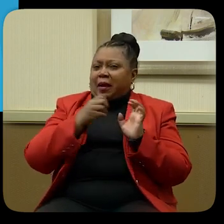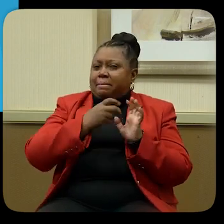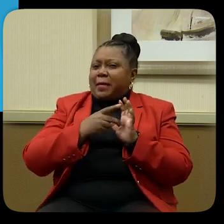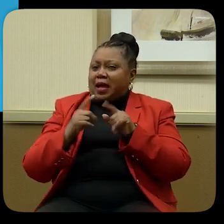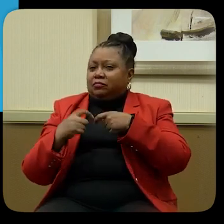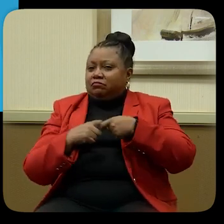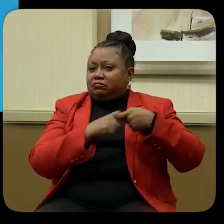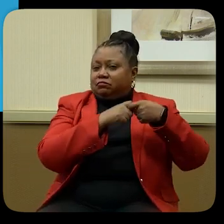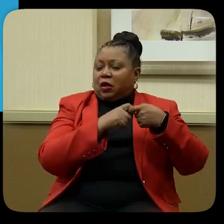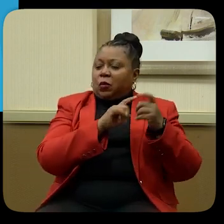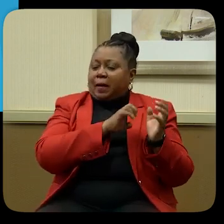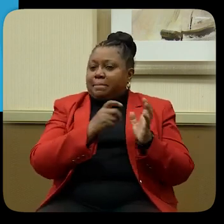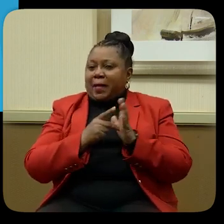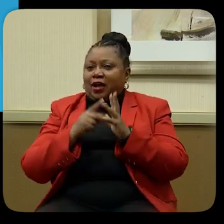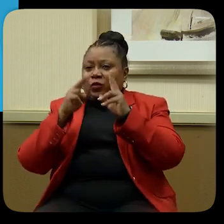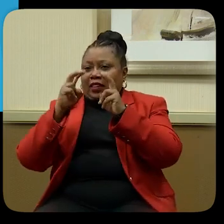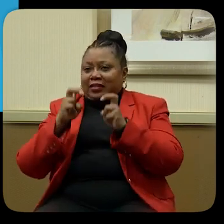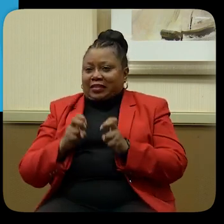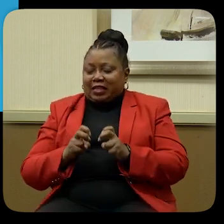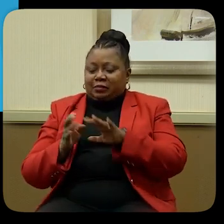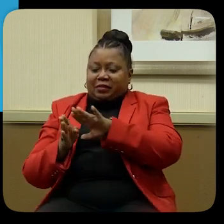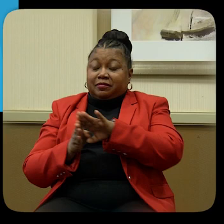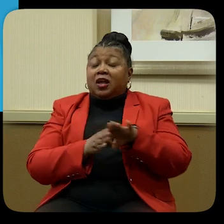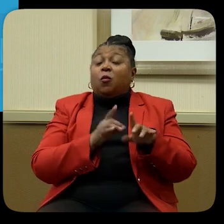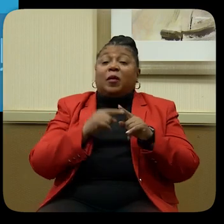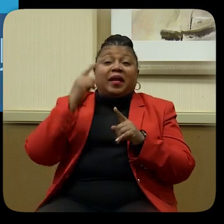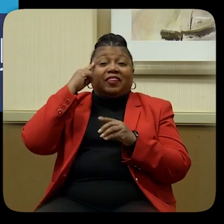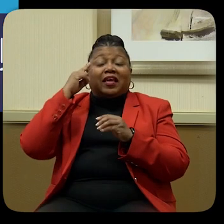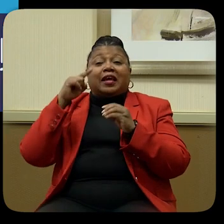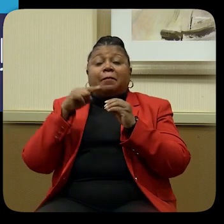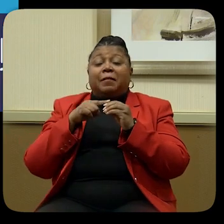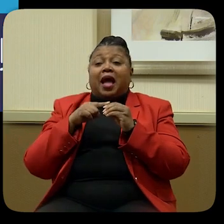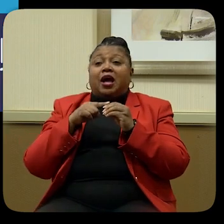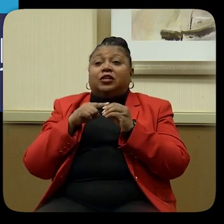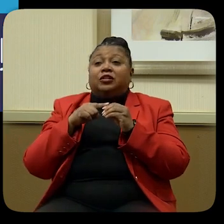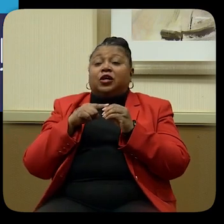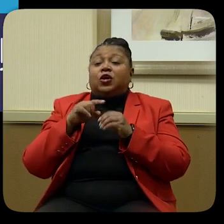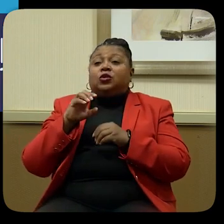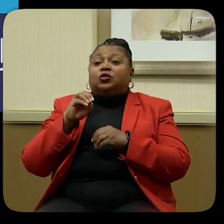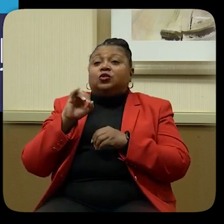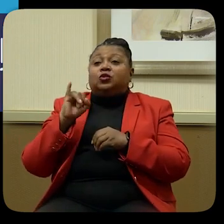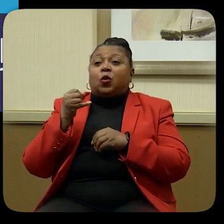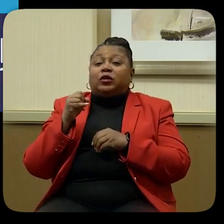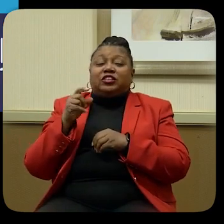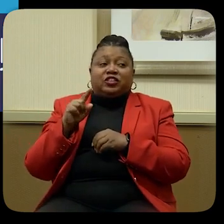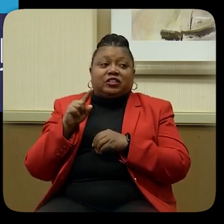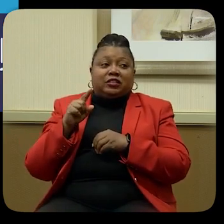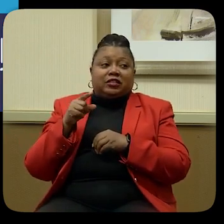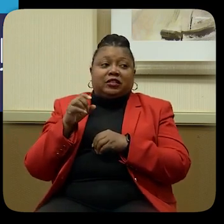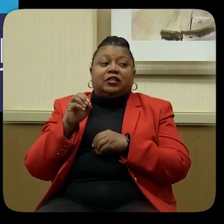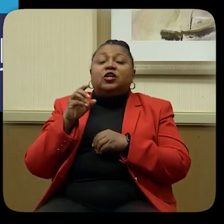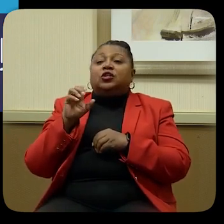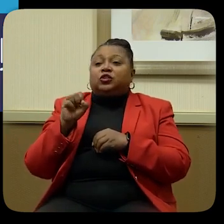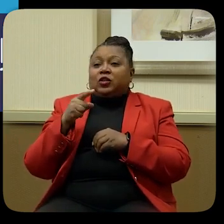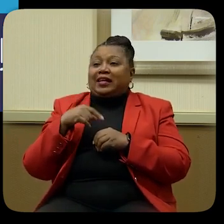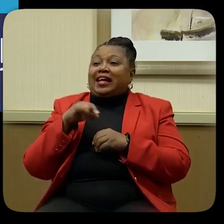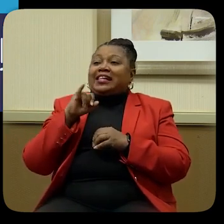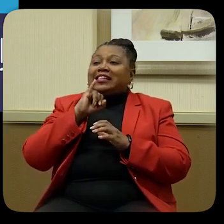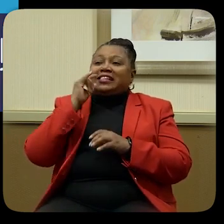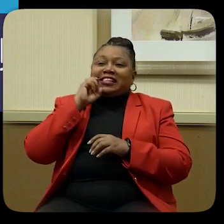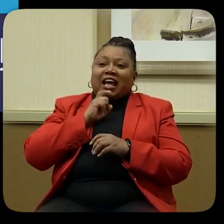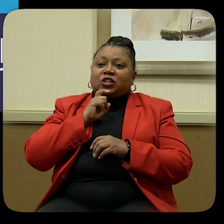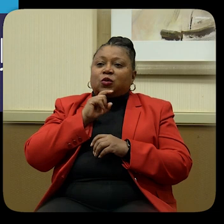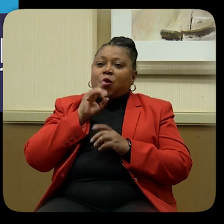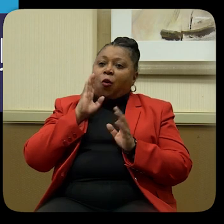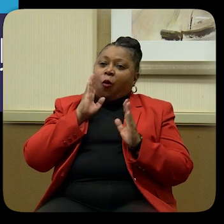come back to this assessment. So when we think about SOGI, so if you hear this term SOGI, it means sexual